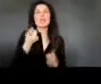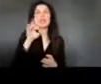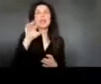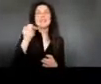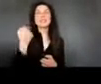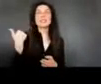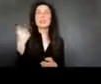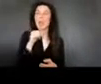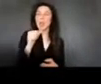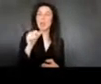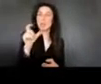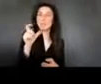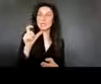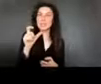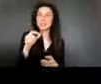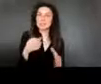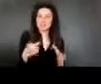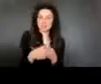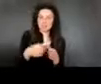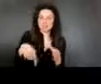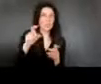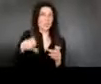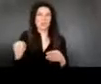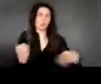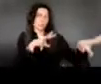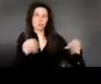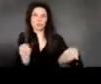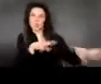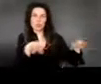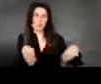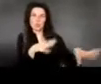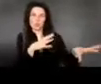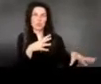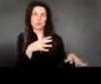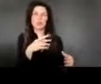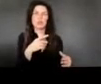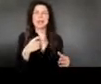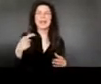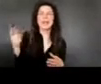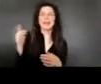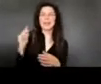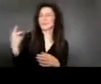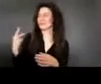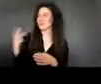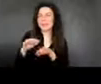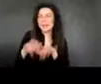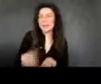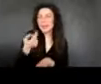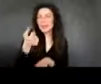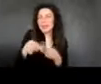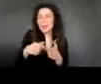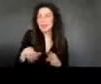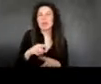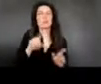minorities, had to move out. We just touched very shortly in the text, but because of a political